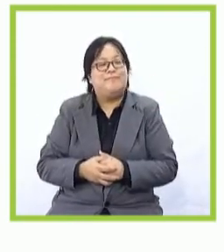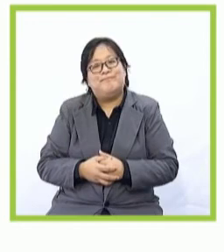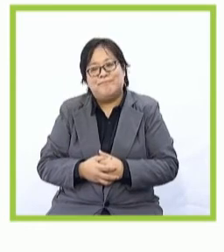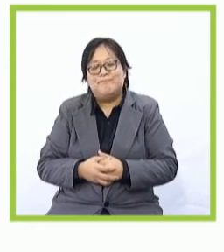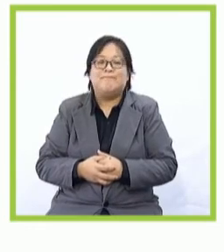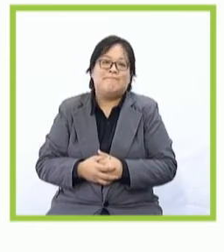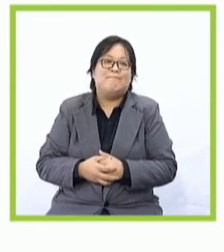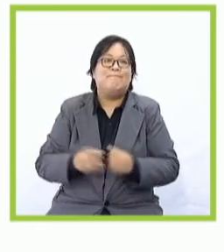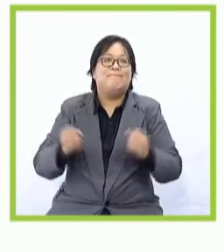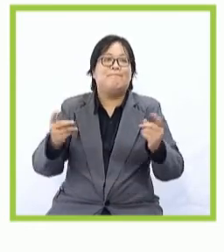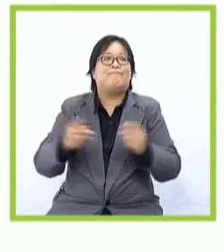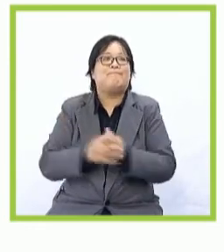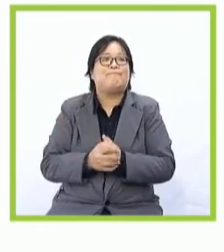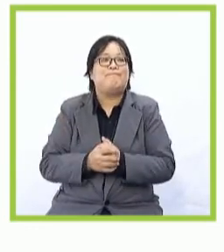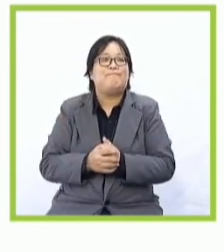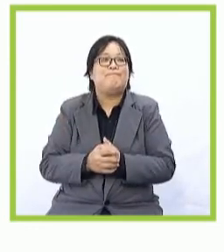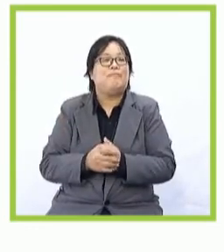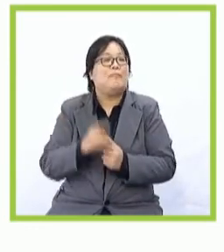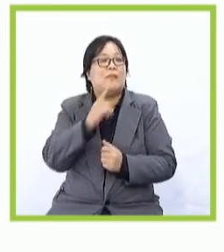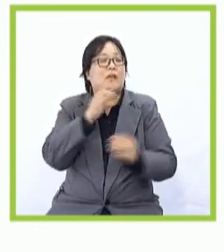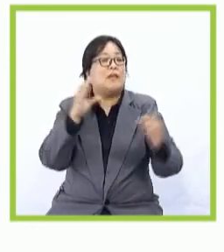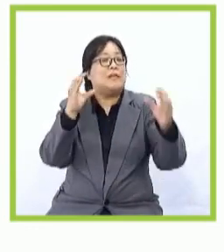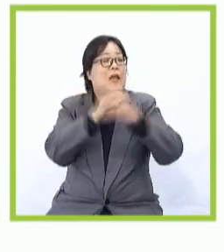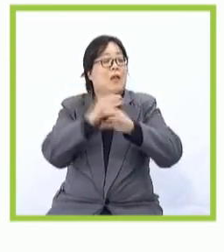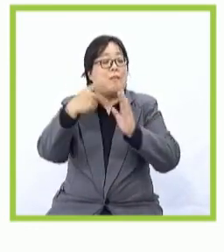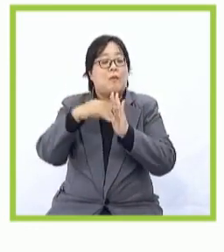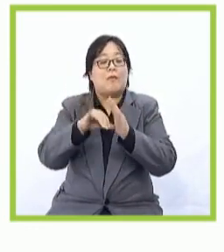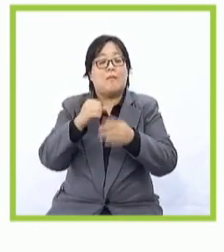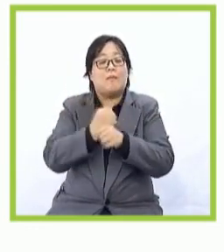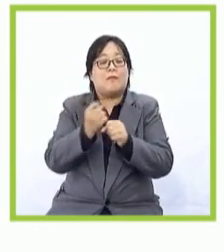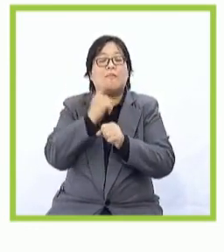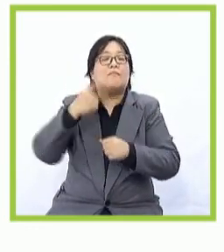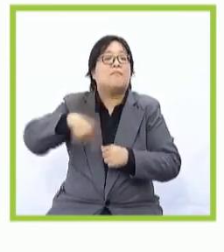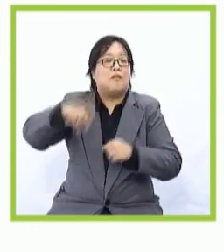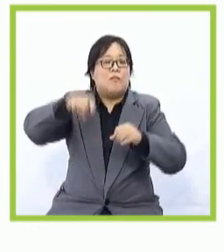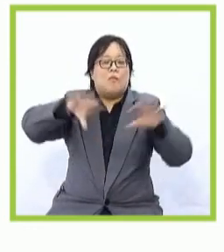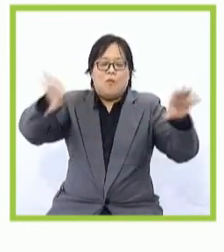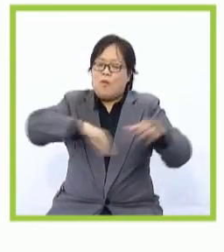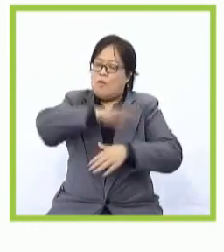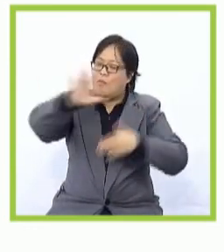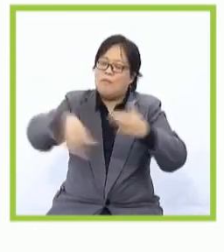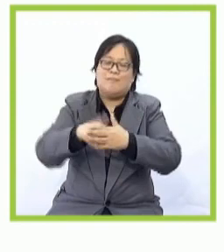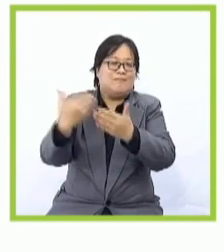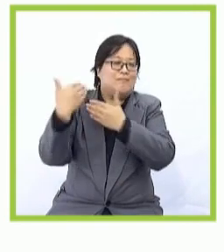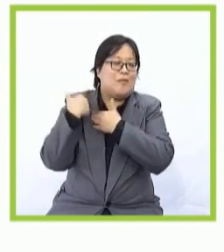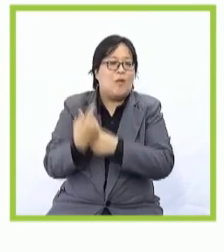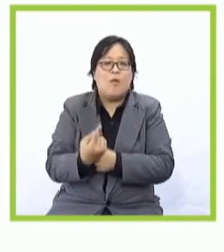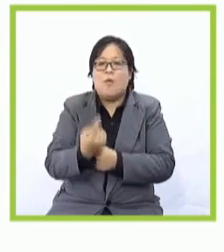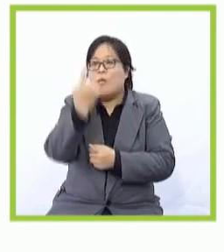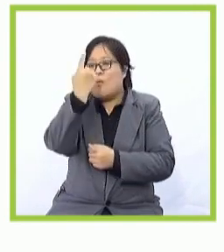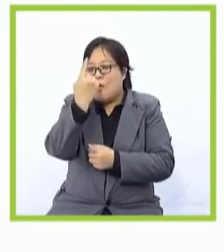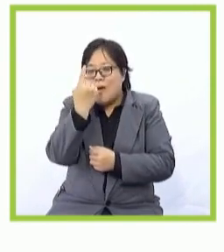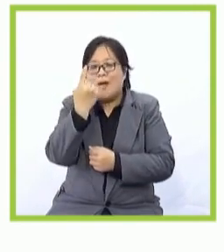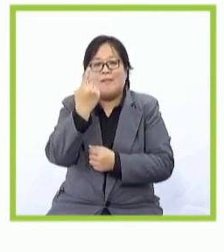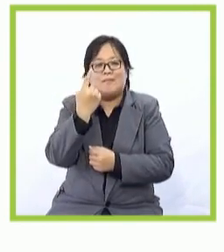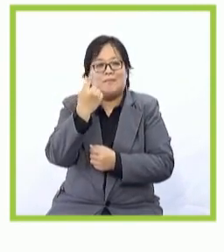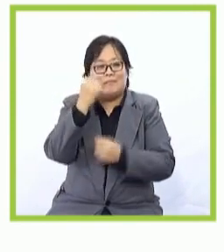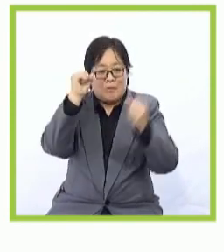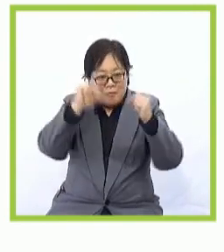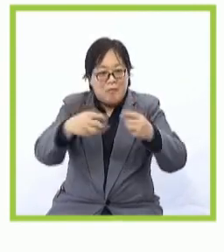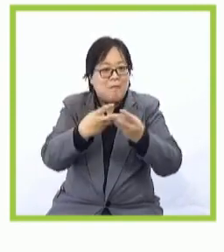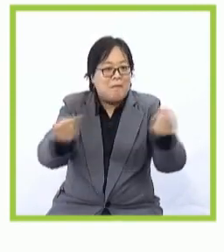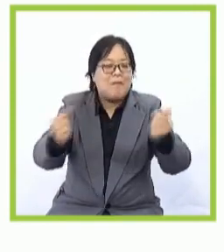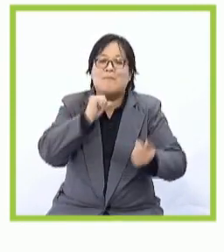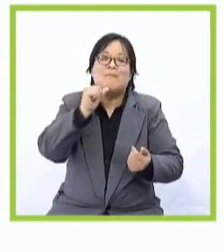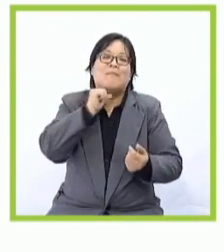Great. So the challenge for policymakers is they do need to do all of those things. There isn't one single silver bullet. So what they